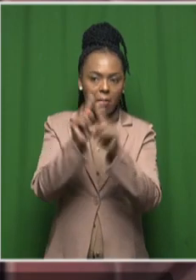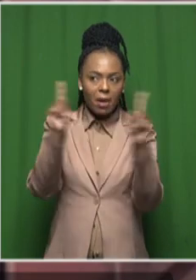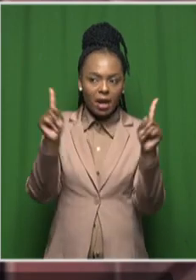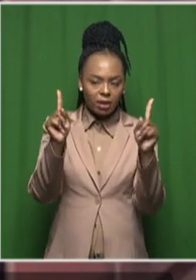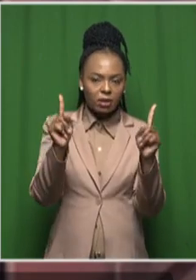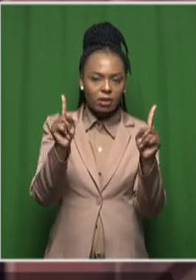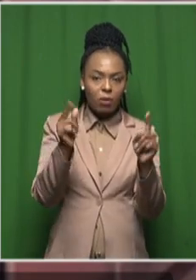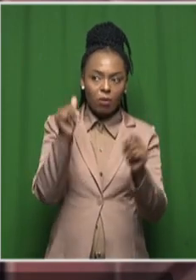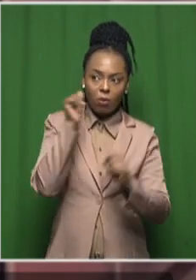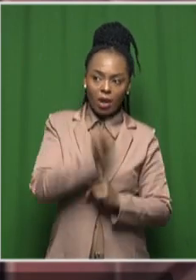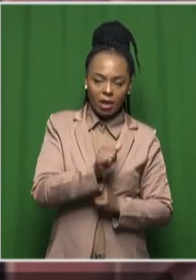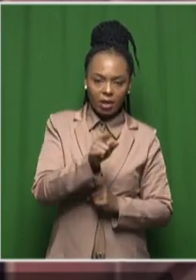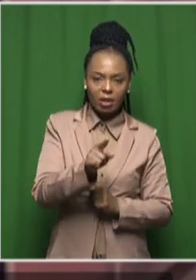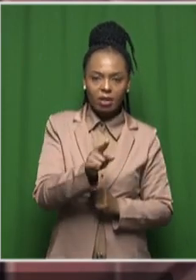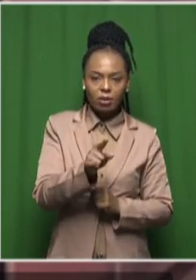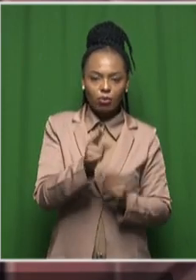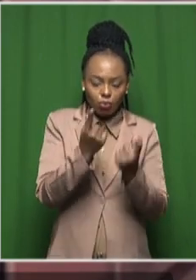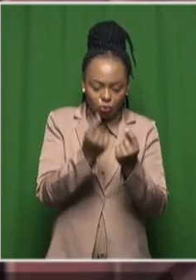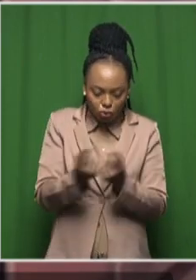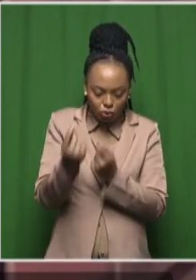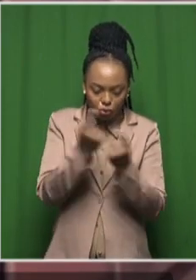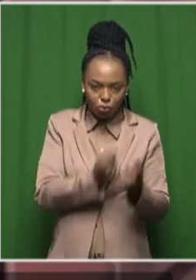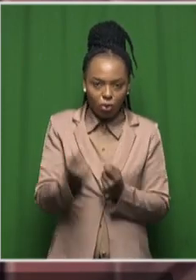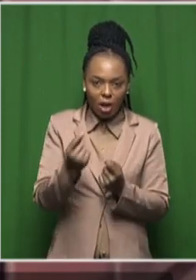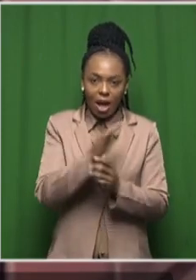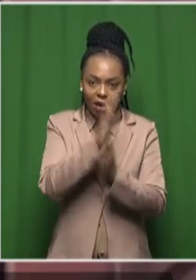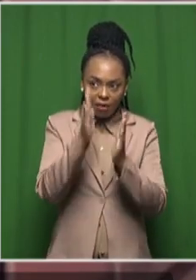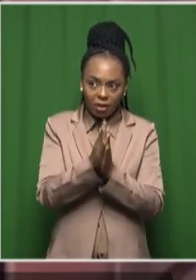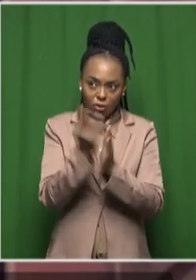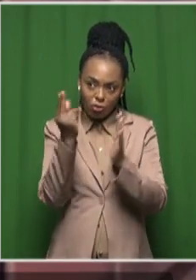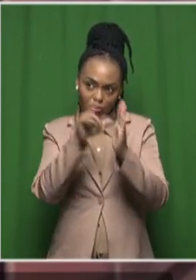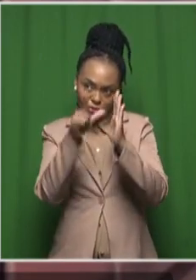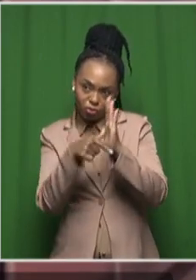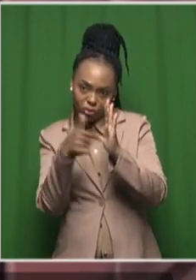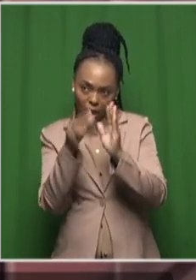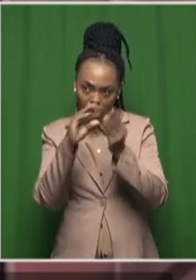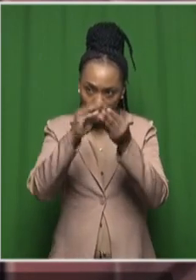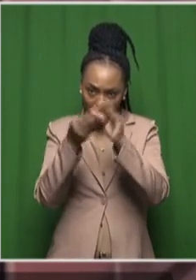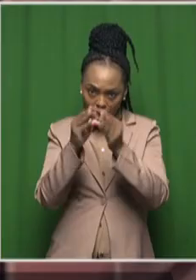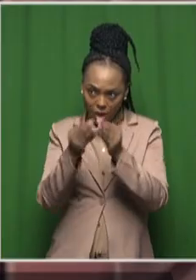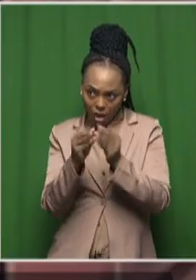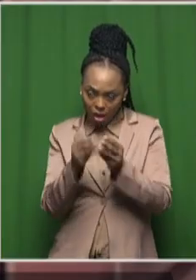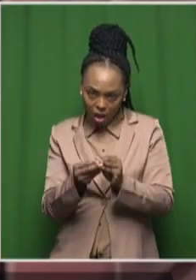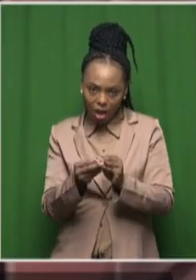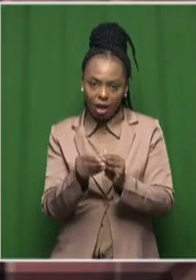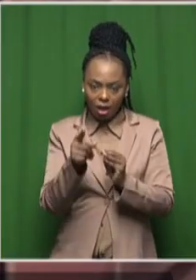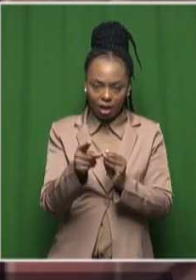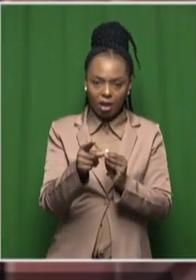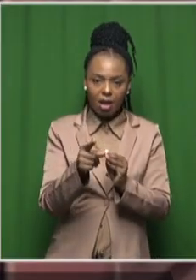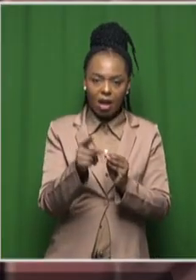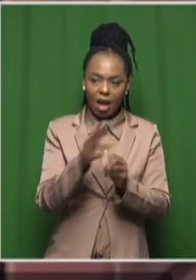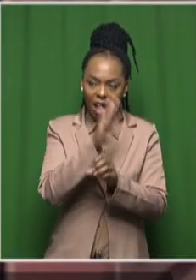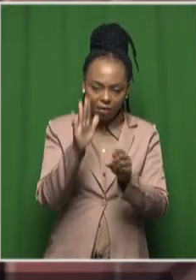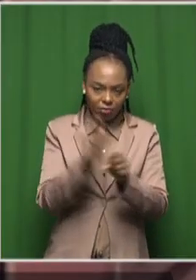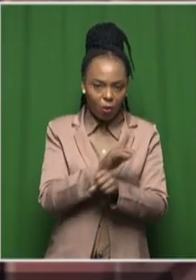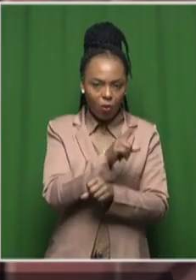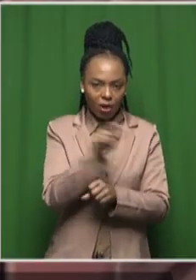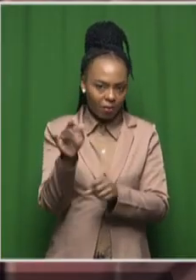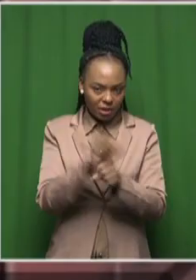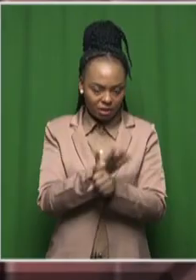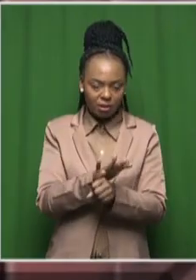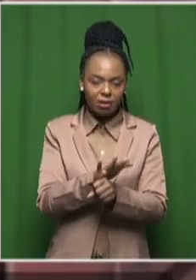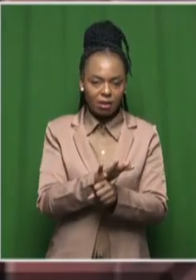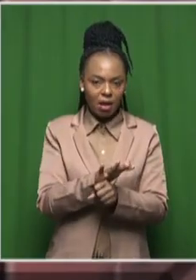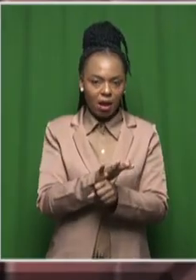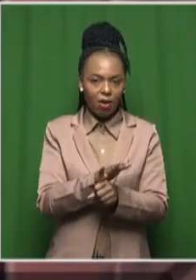where all your processes are 100% green, especially in ceramics, you need a lot of capital to do